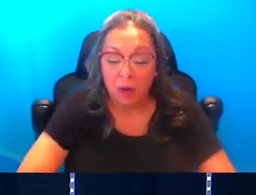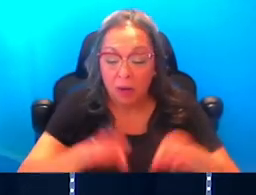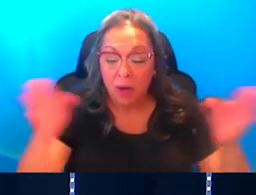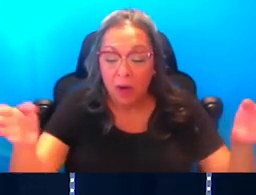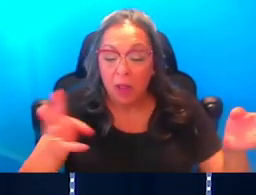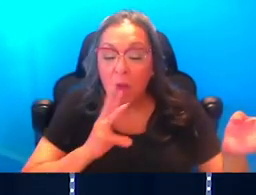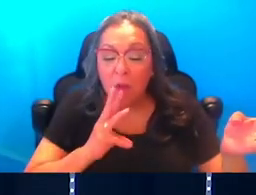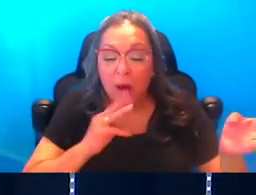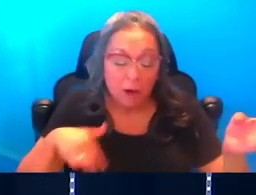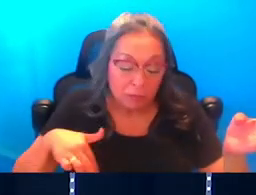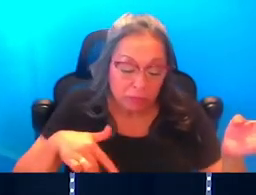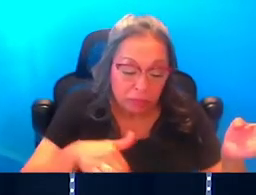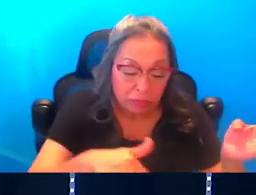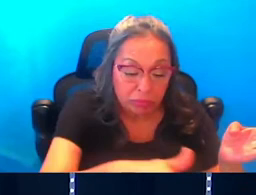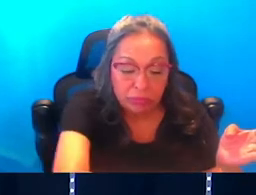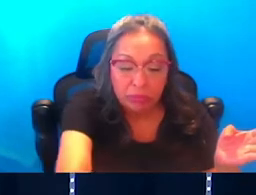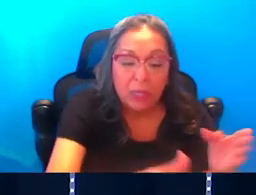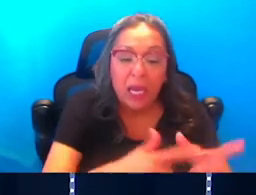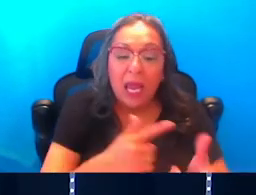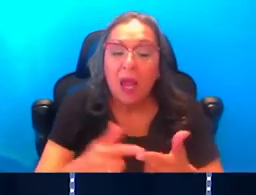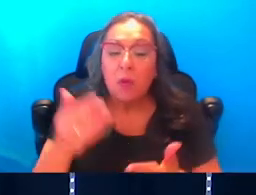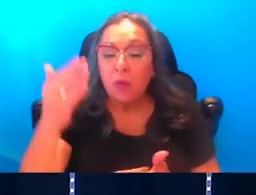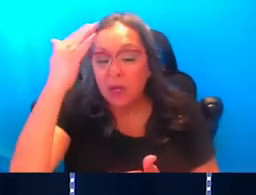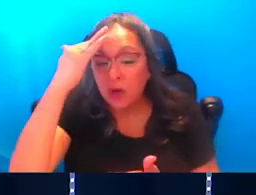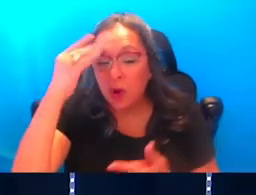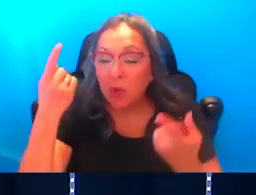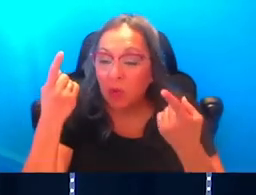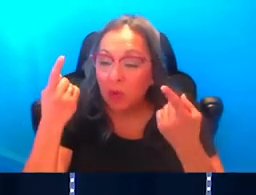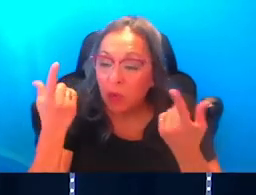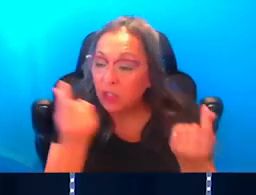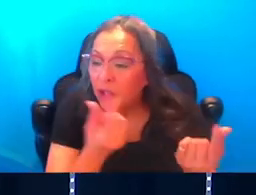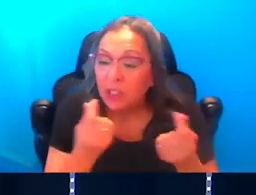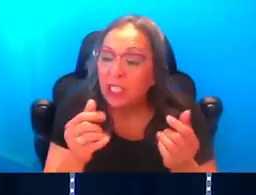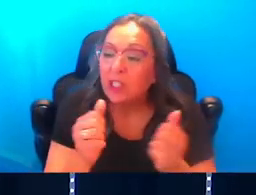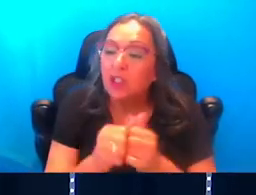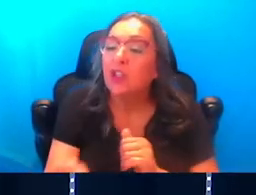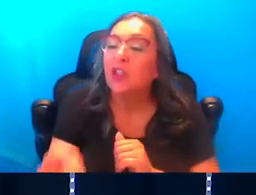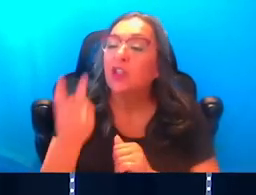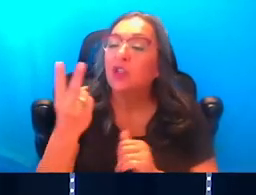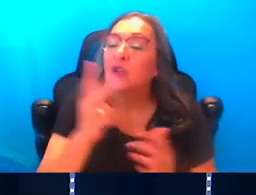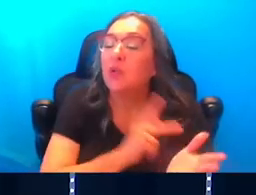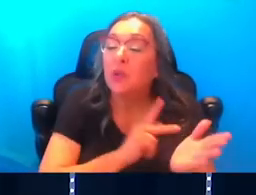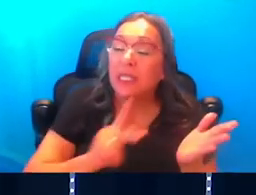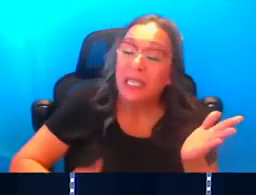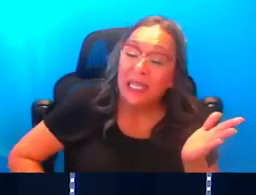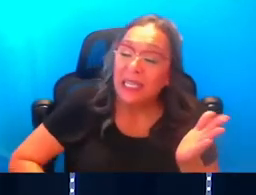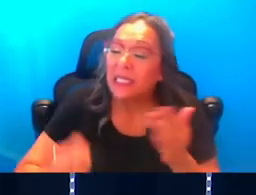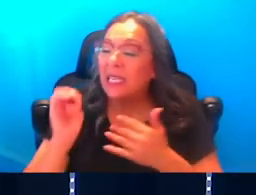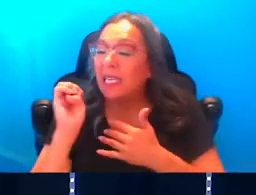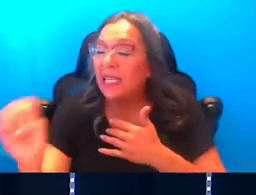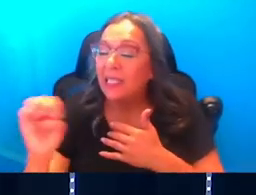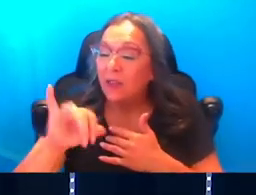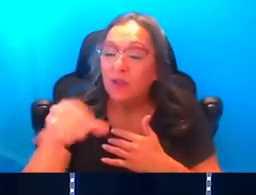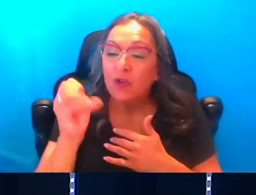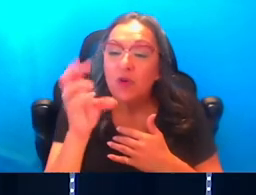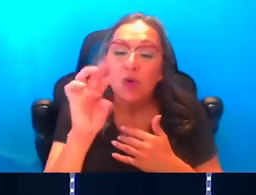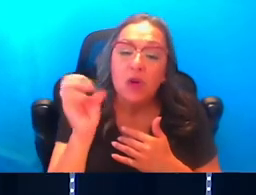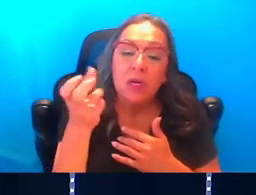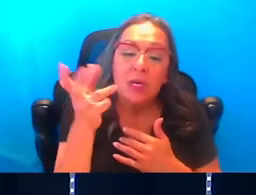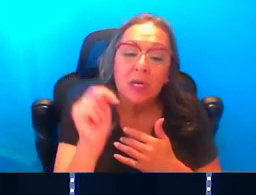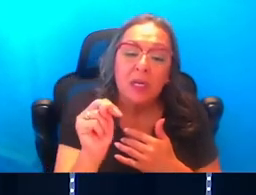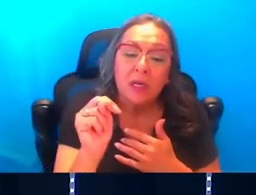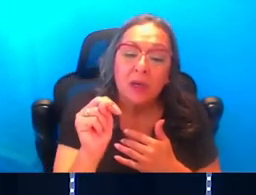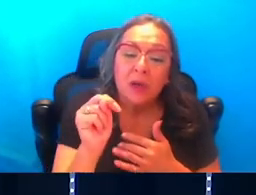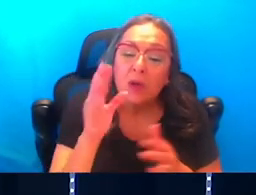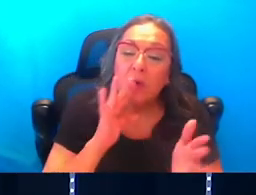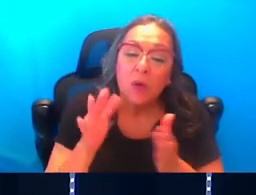we know that you did what you did to Sihon and Og, the two Amorite kings east of the Jordan River, whose people you completely destroyed. That was a battle that had